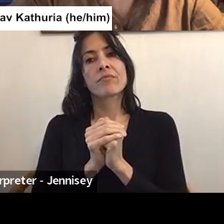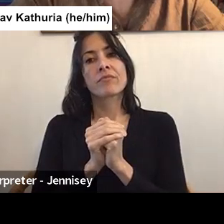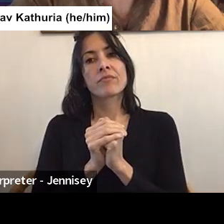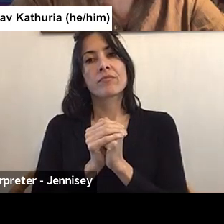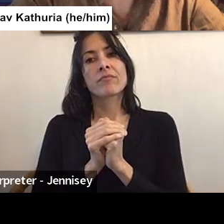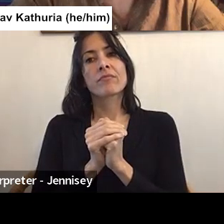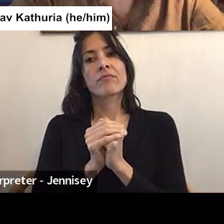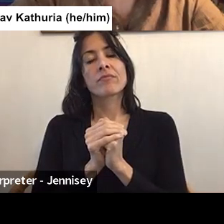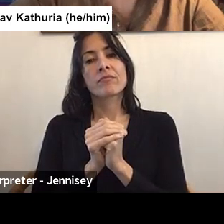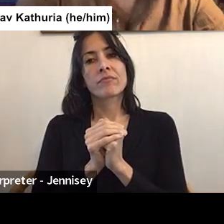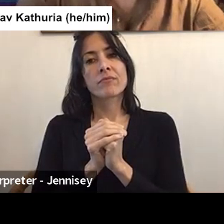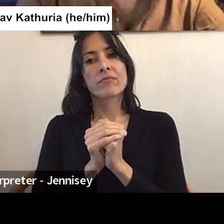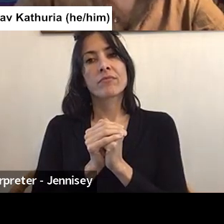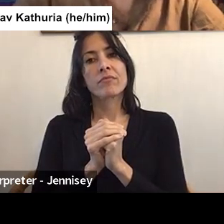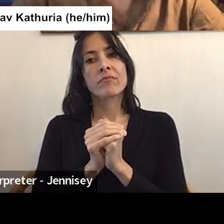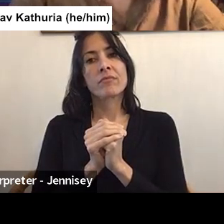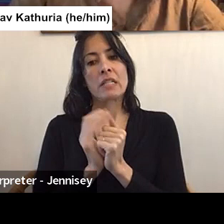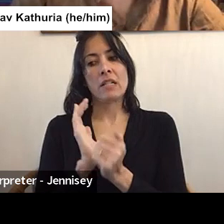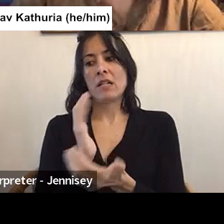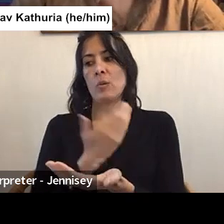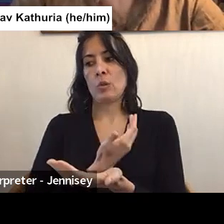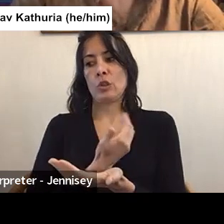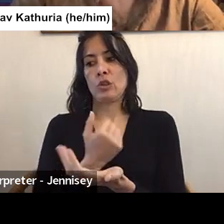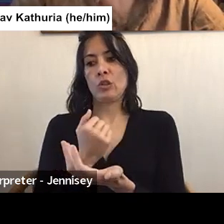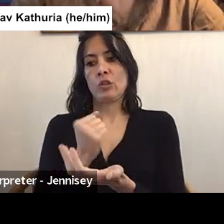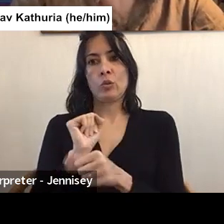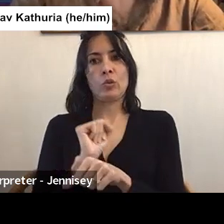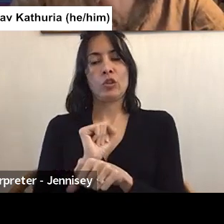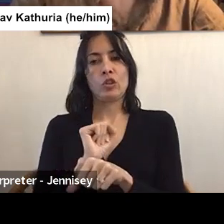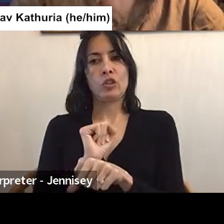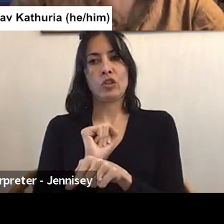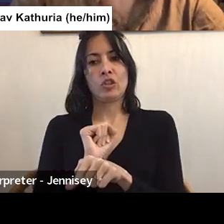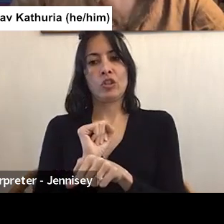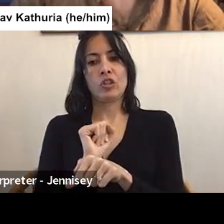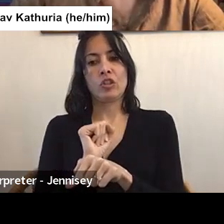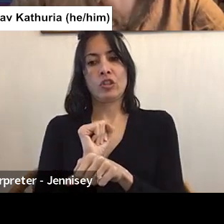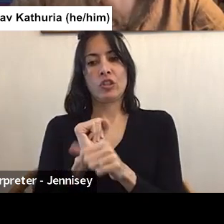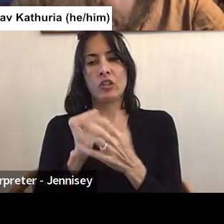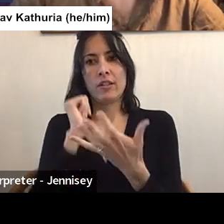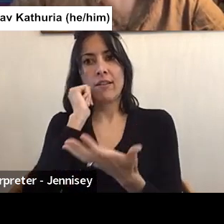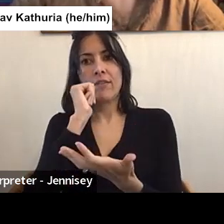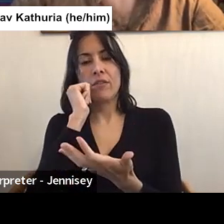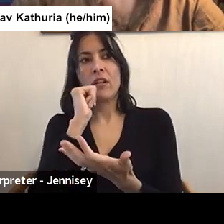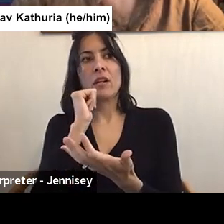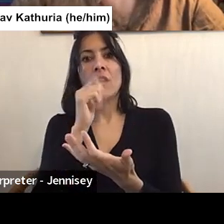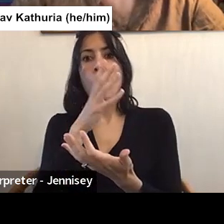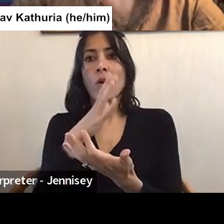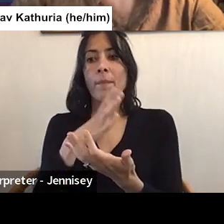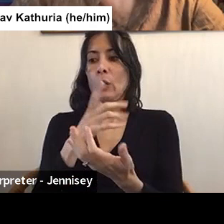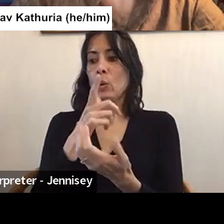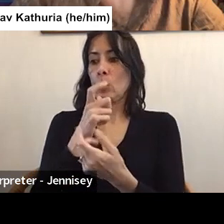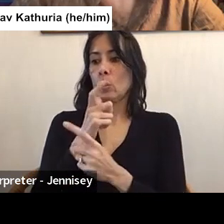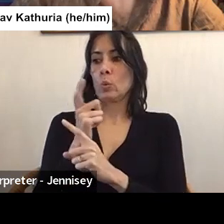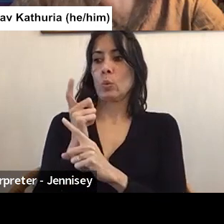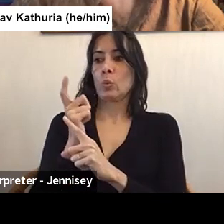space. And so we really had to scramble, however. Formerly incarcerated women are the last hired and the first